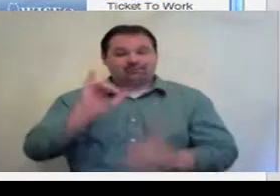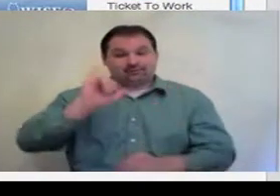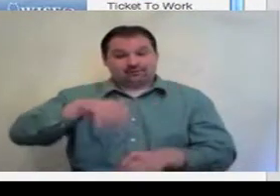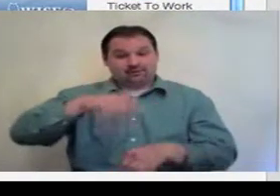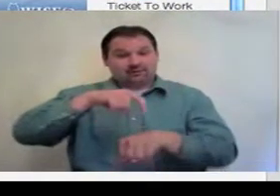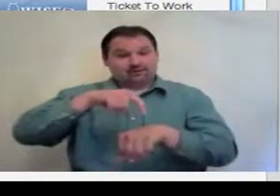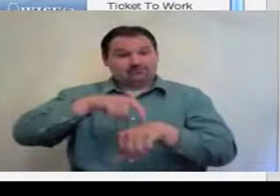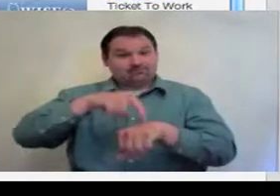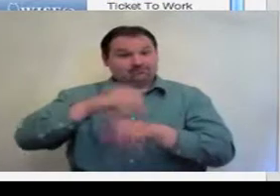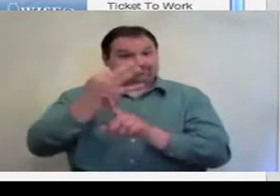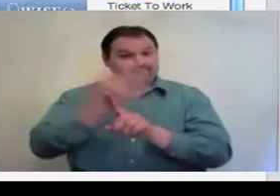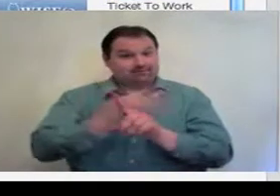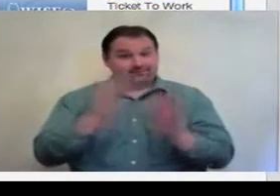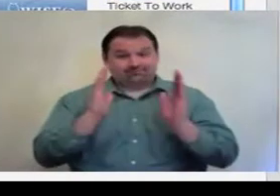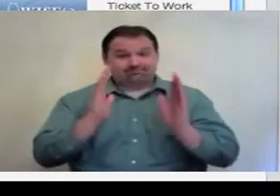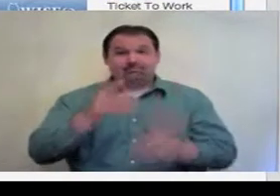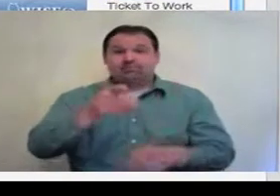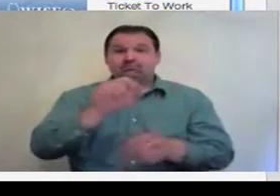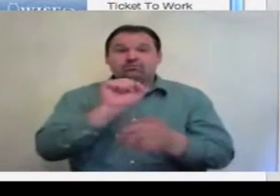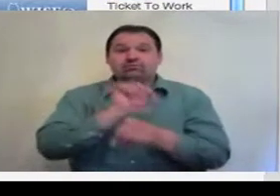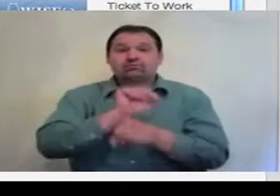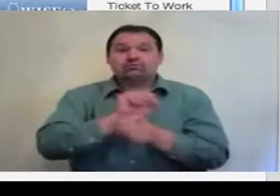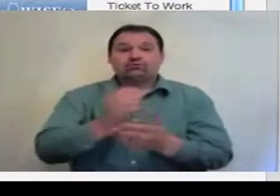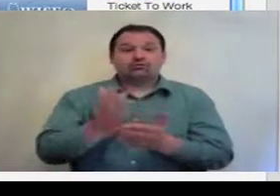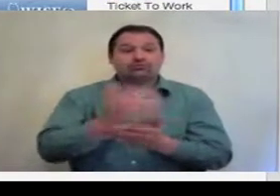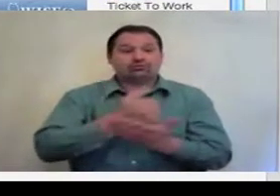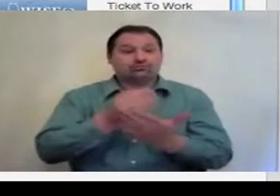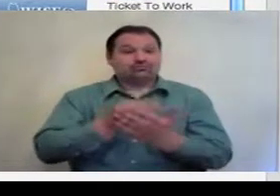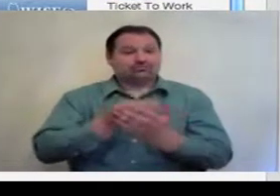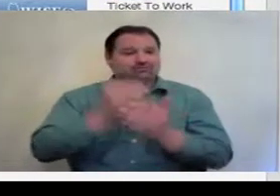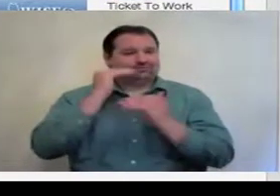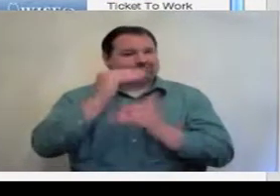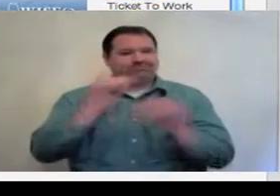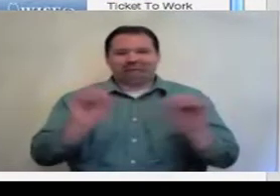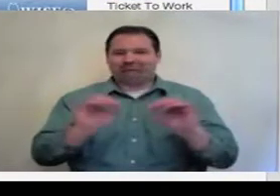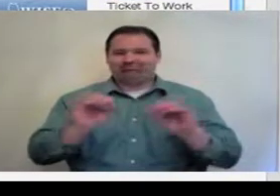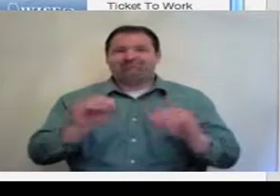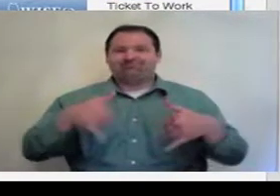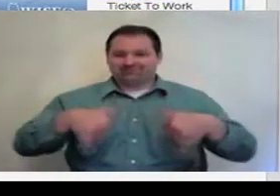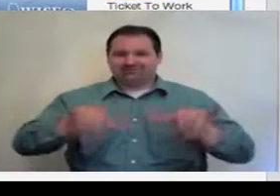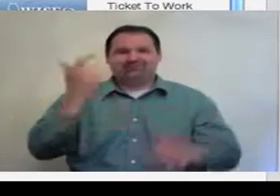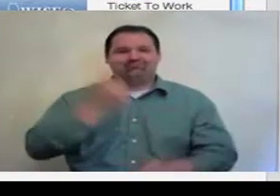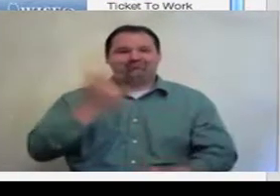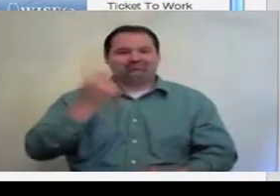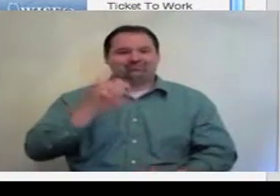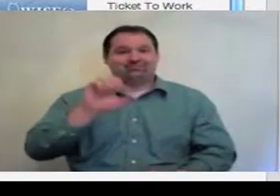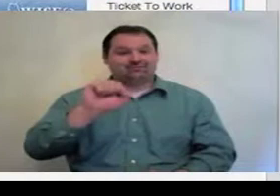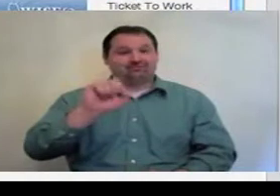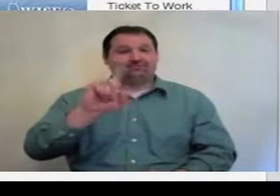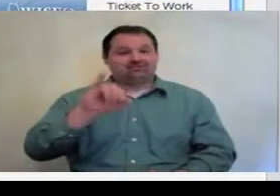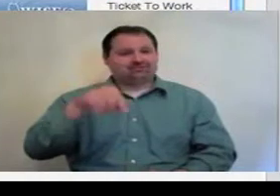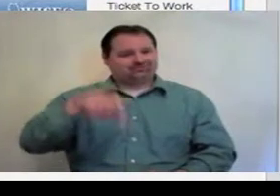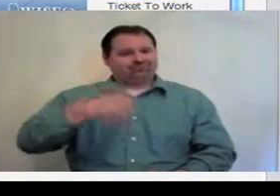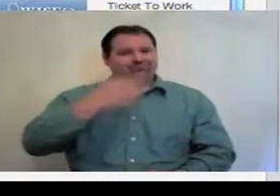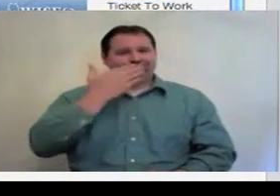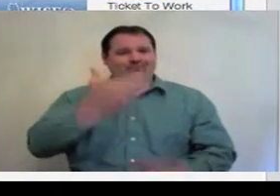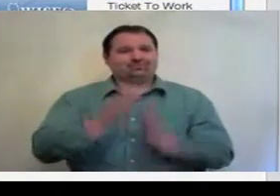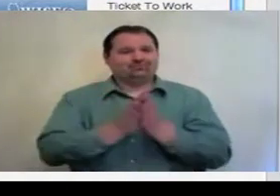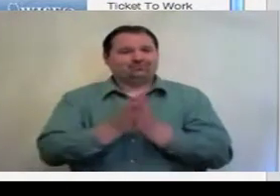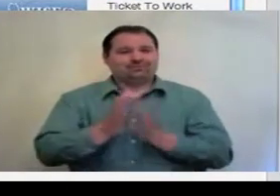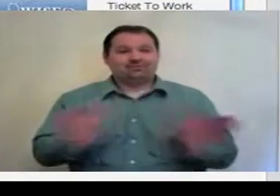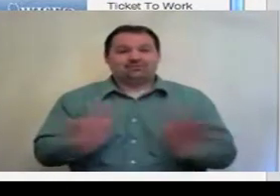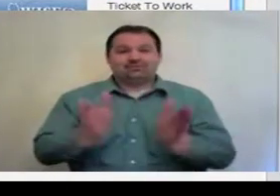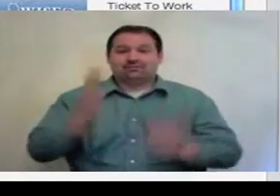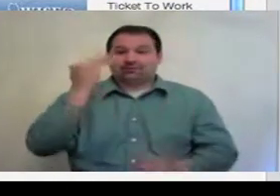it's a 9-month period where you can earn any amount of money at all and continue to receive your SSDI. This is a great incentive for people because it